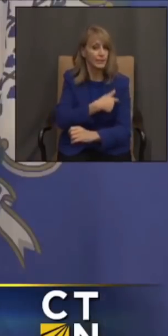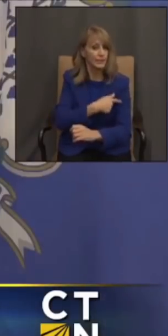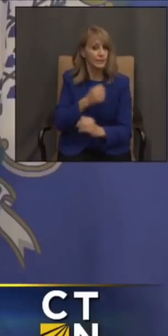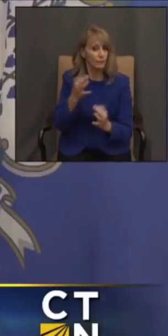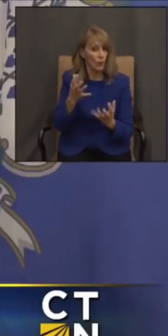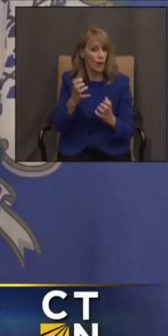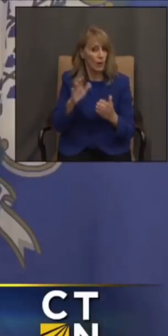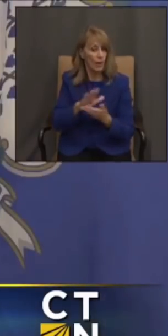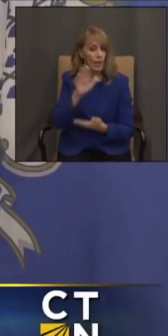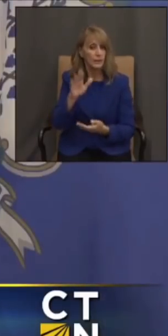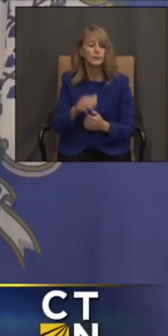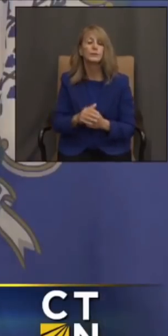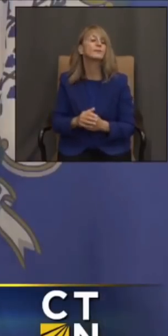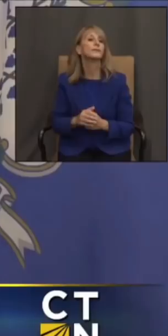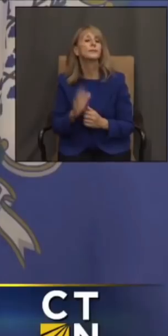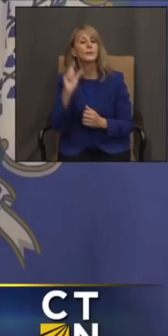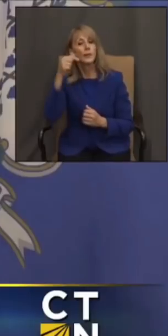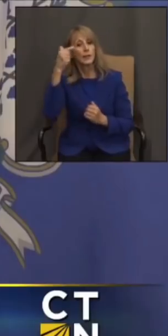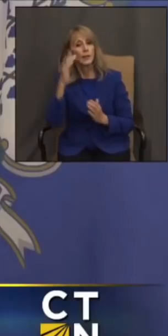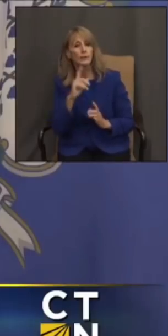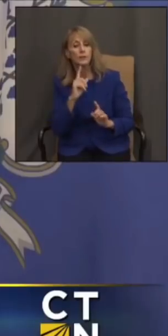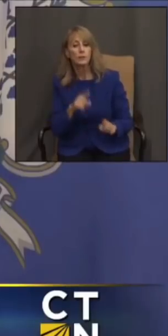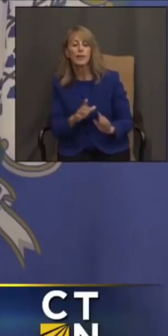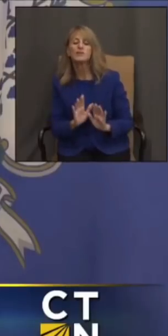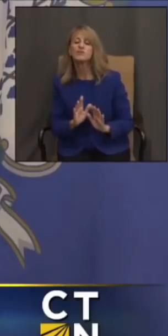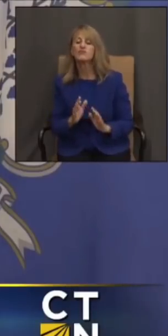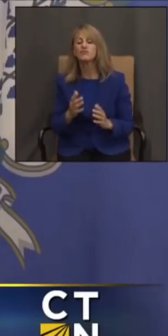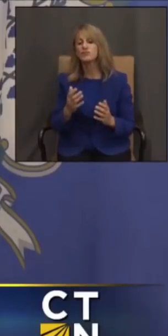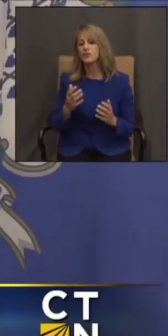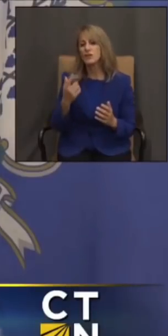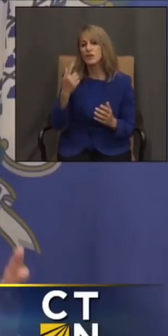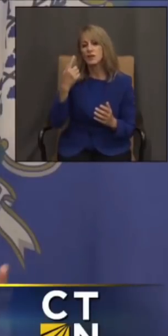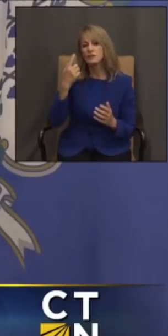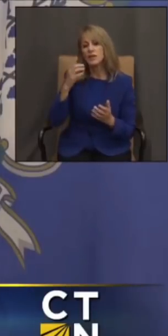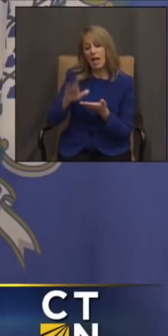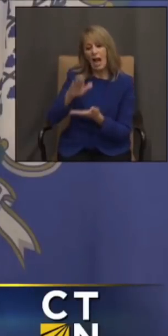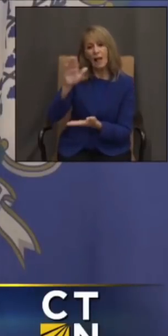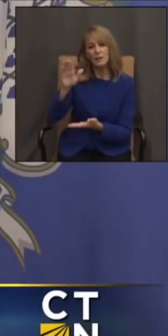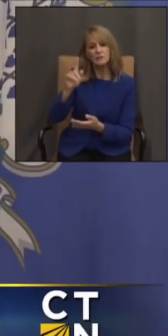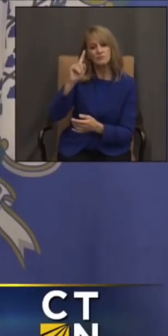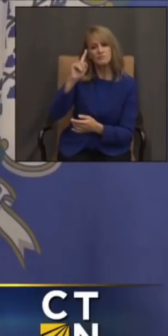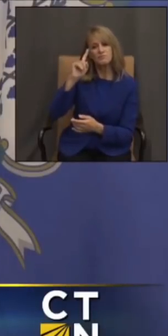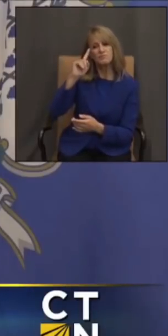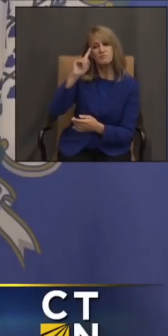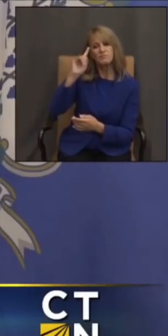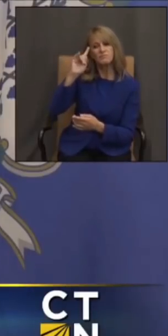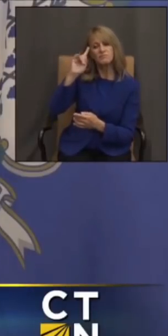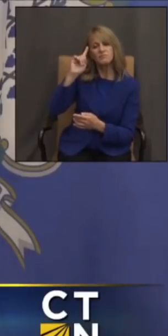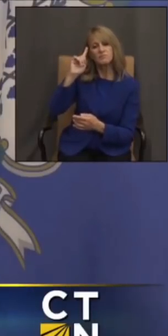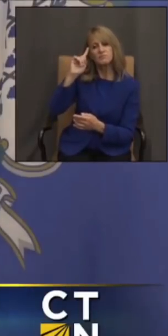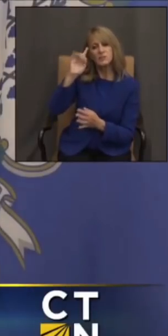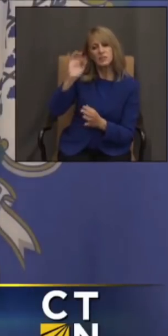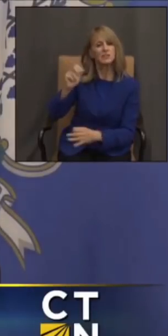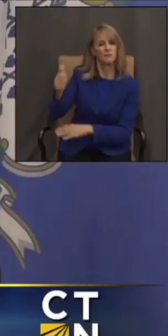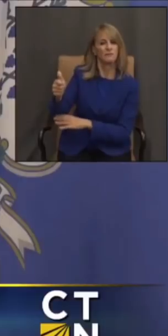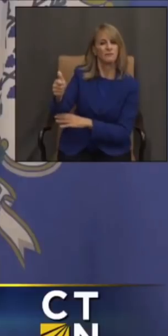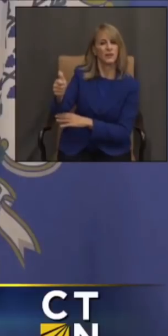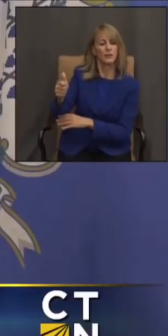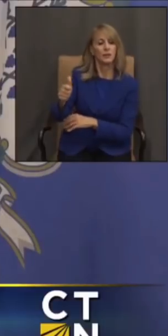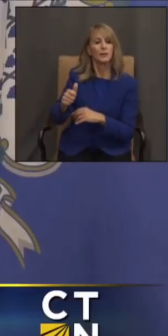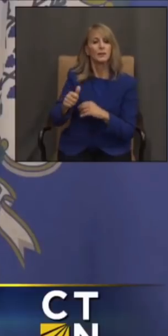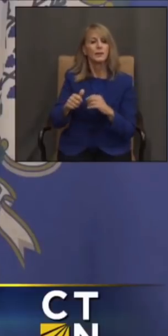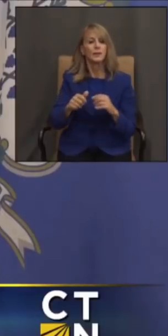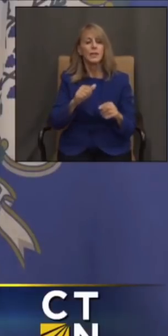Right now, we're leaving it up to the colleges, the not-for-profits, the local businesses. They can make